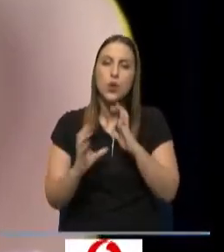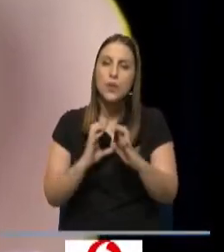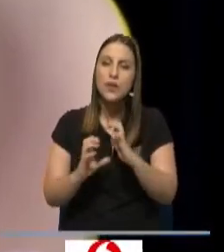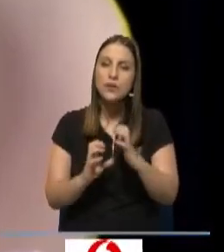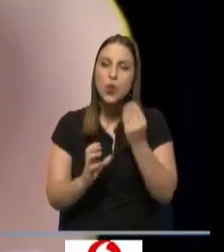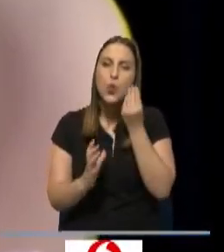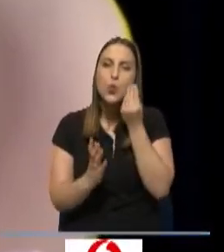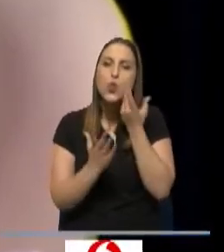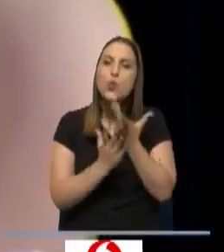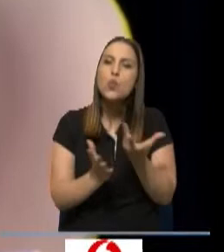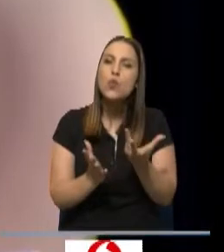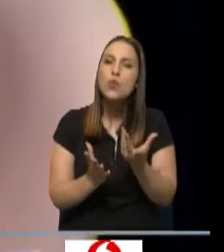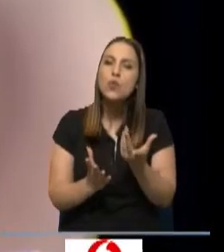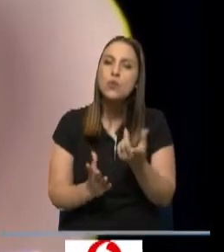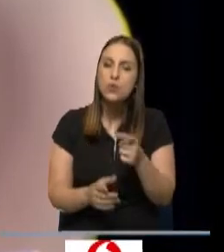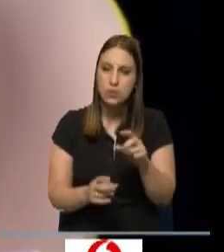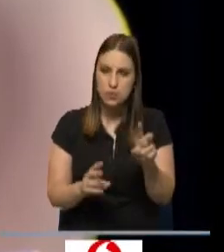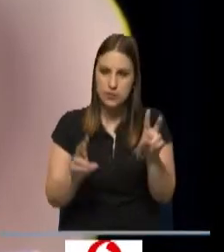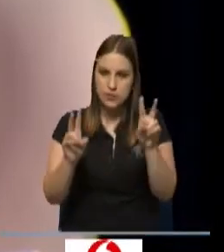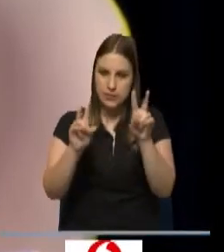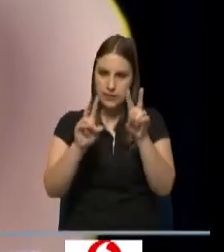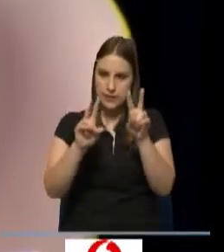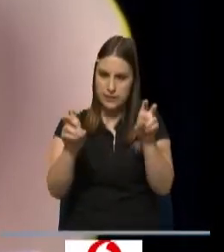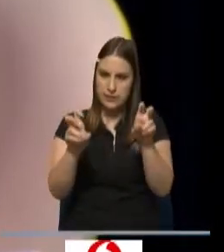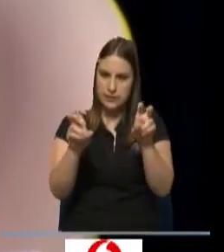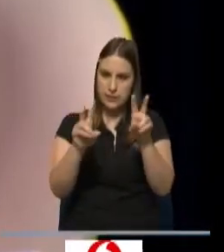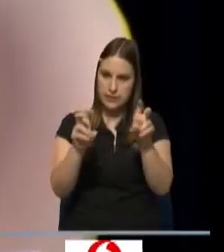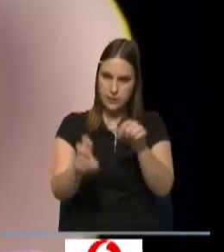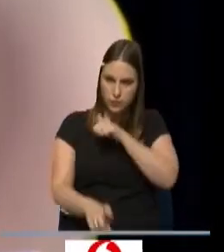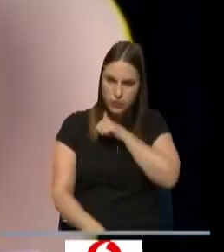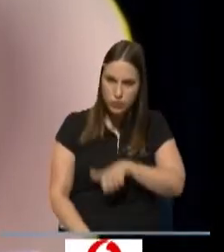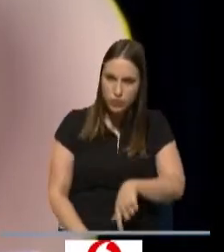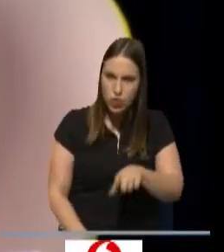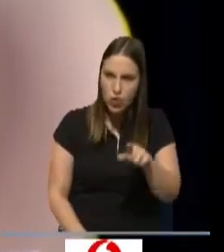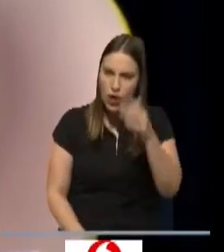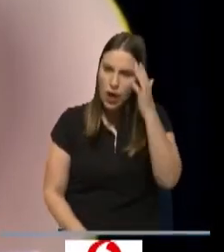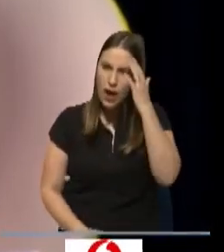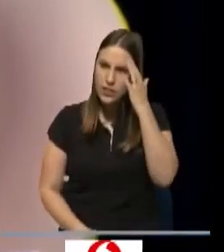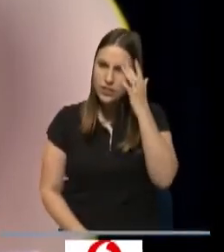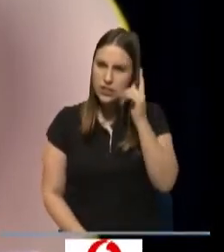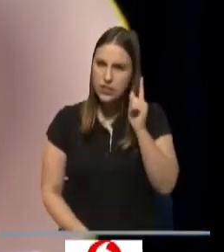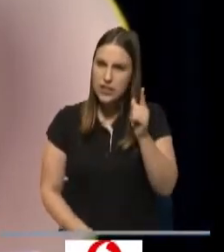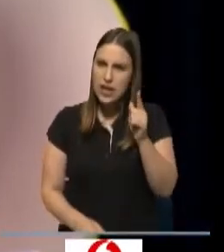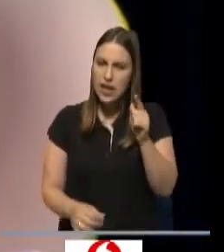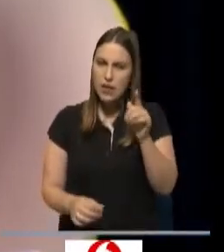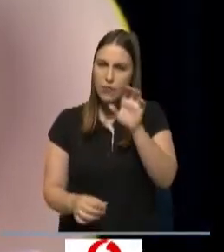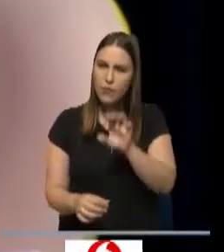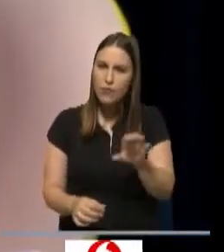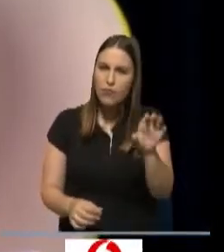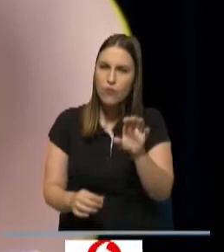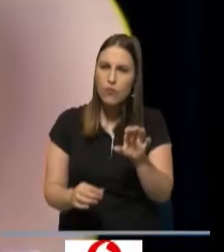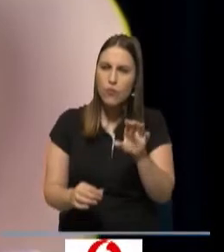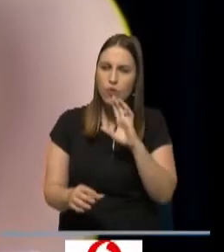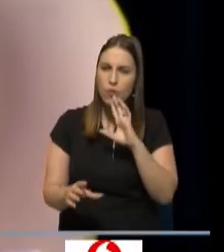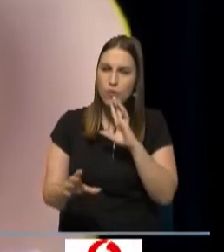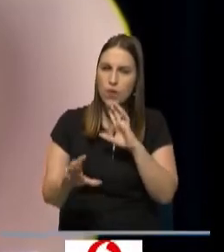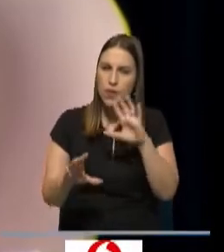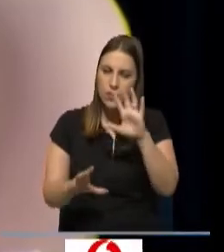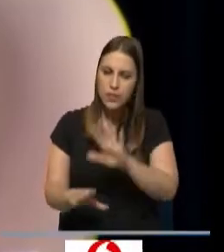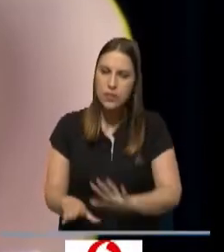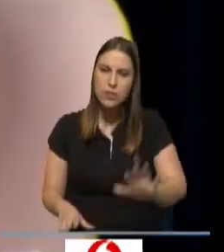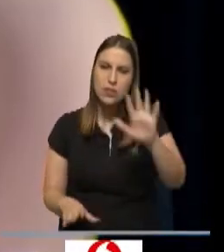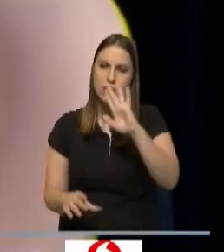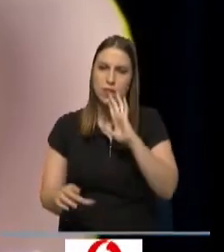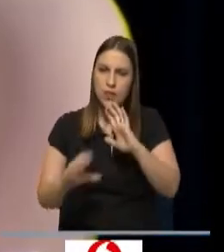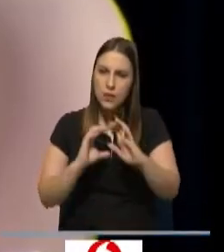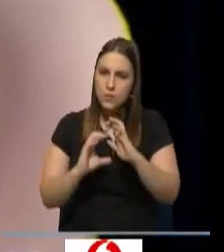the nation of communications. Do you agree with this title? Do you think there is such a thing as a state of the nation